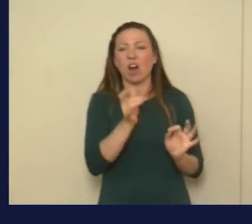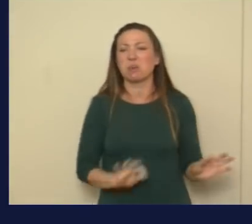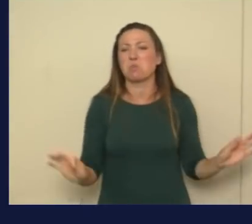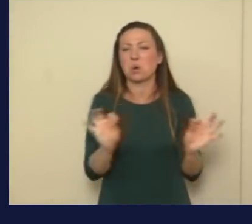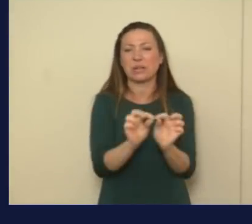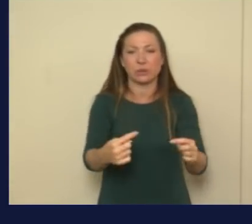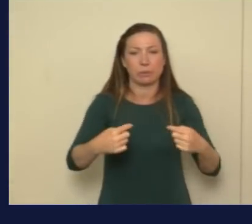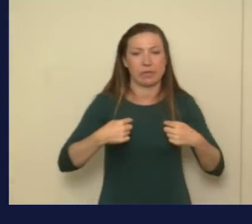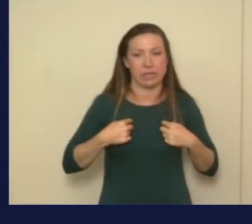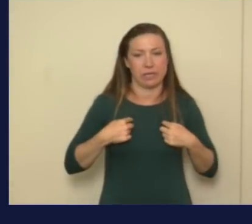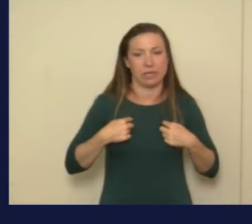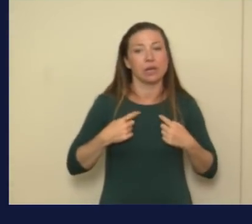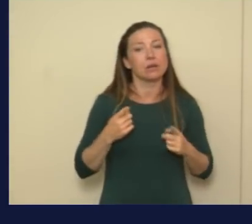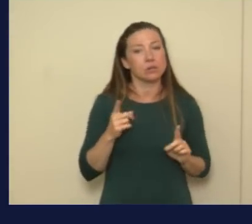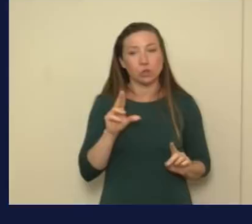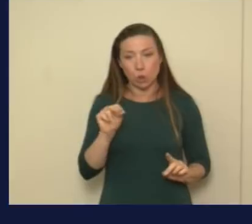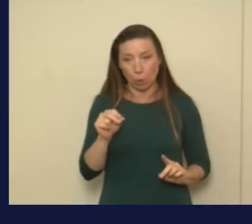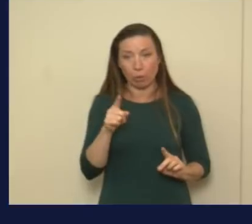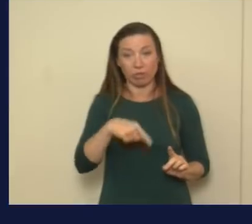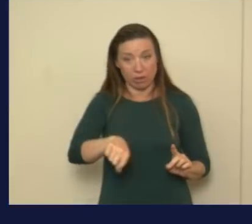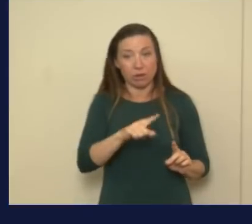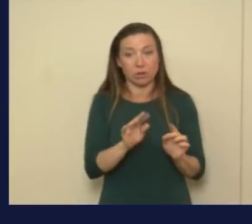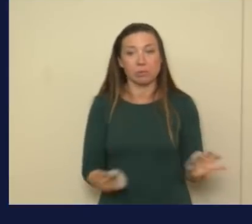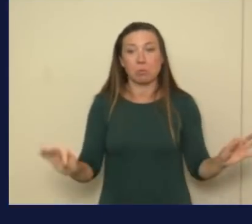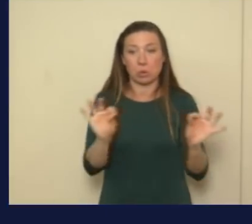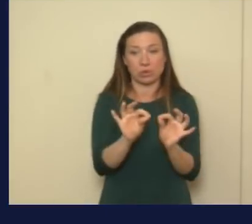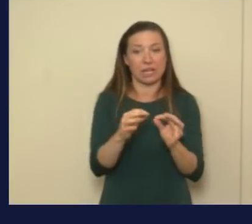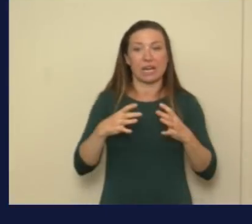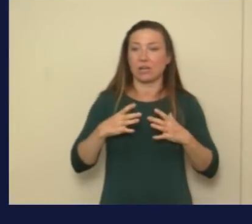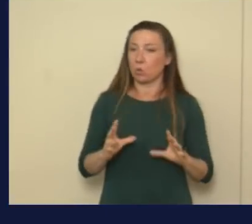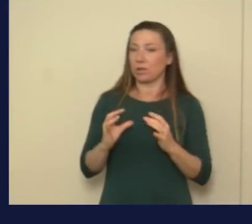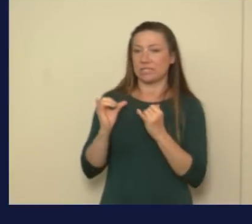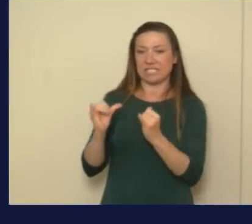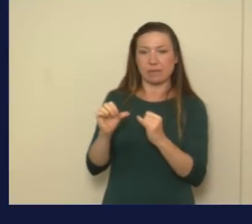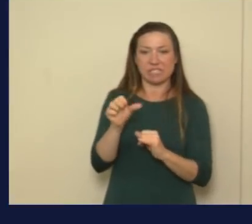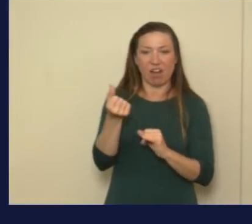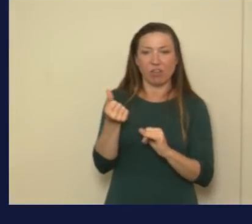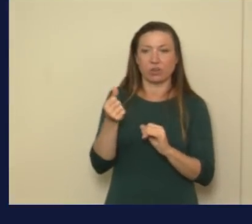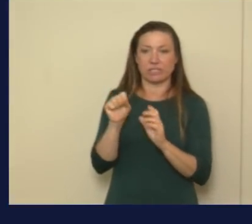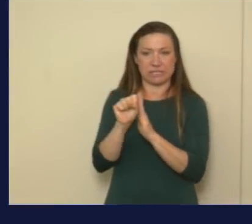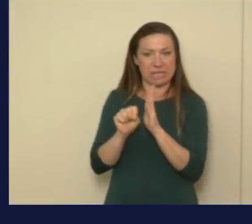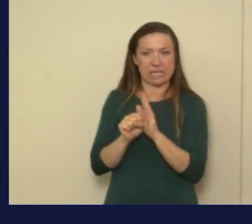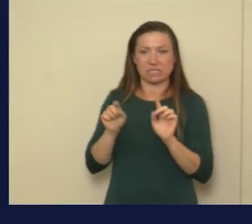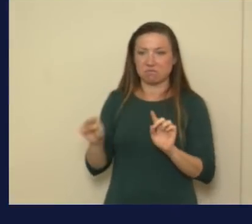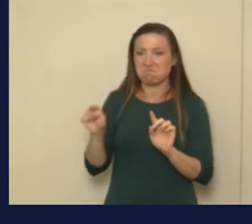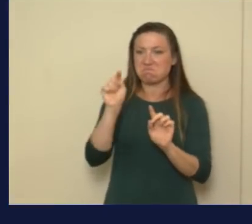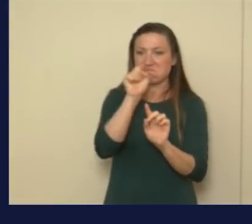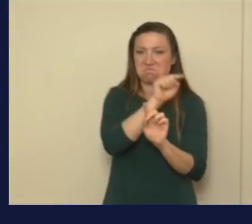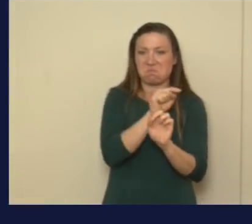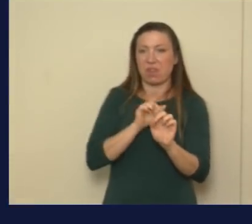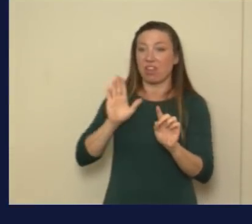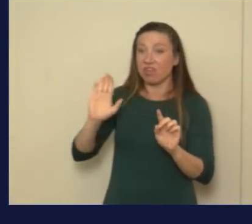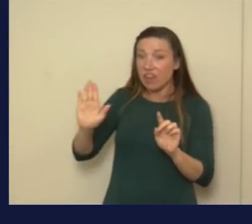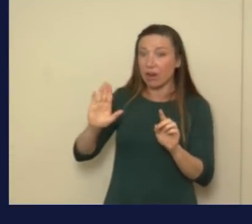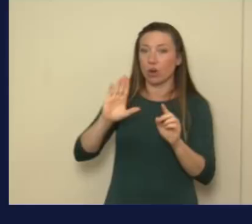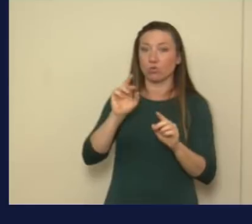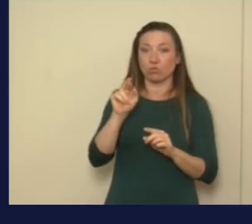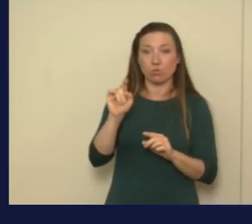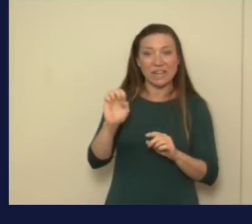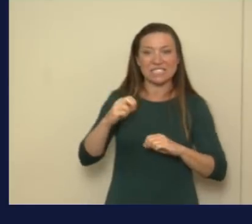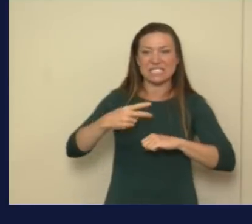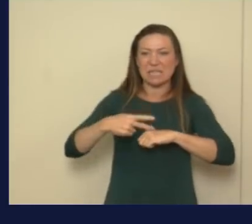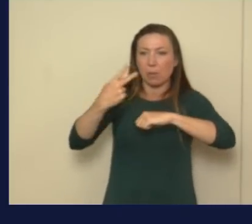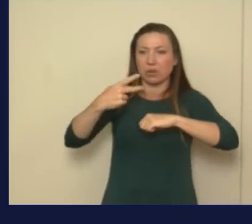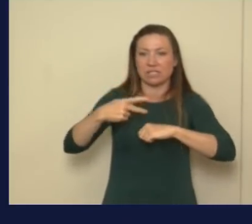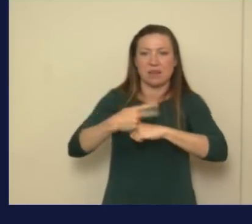our neighboring states where you have positivity rates that are doubling every week and are seeing your